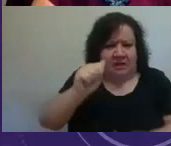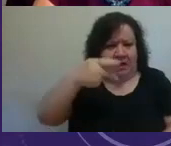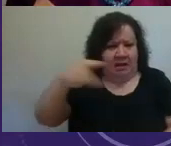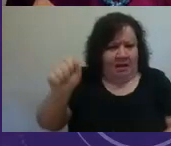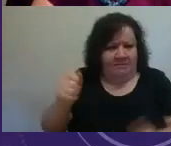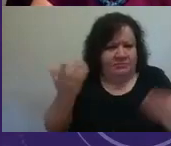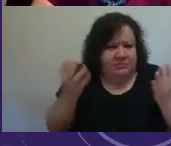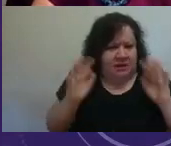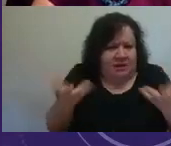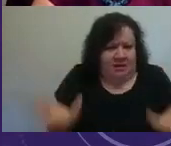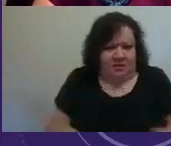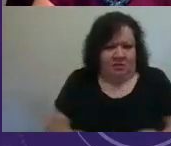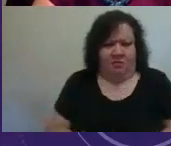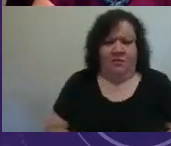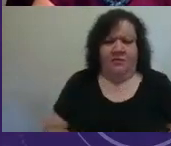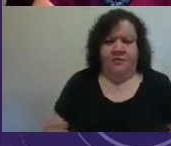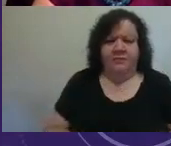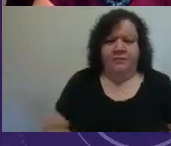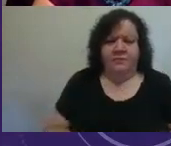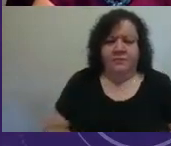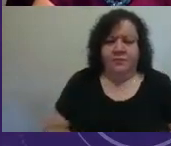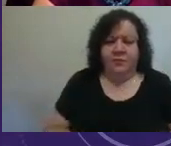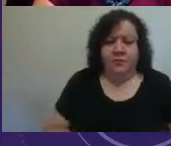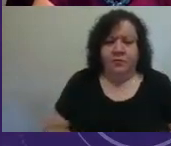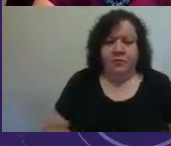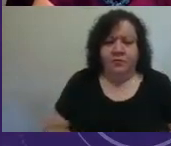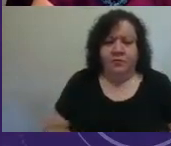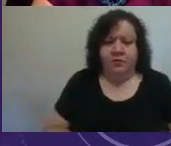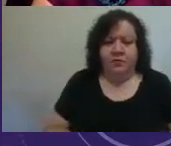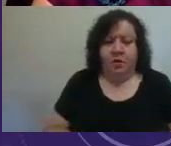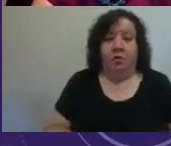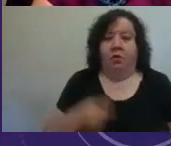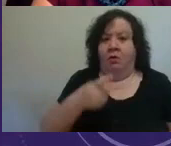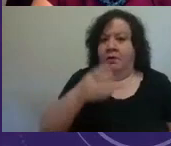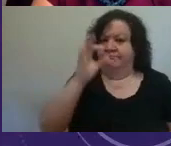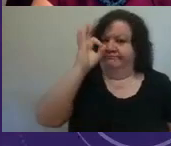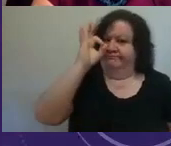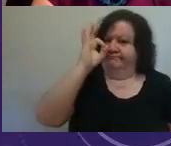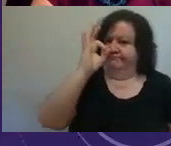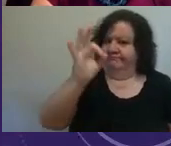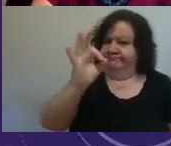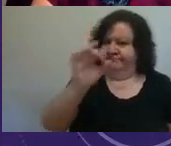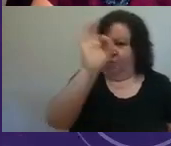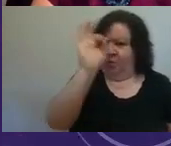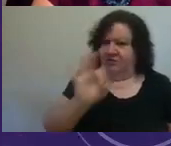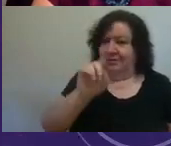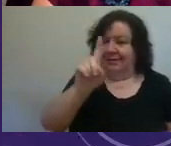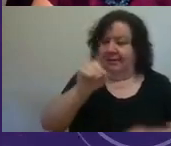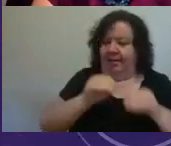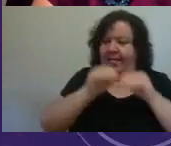Which is a reminder, next week we'll be focusing on communication for those who are deaf-blind.